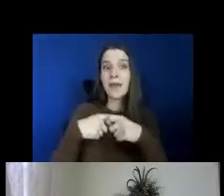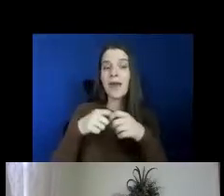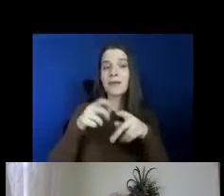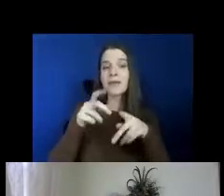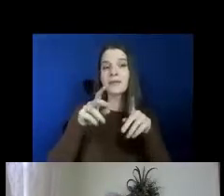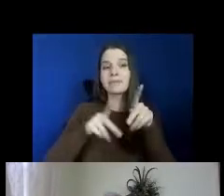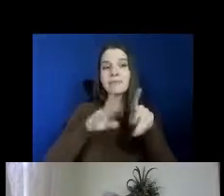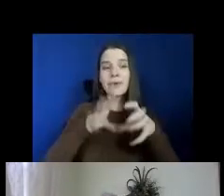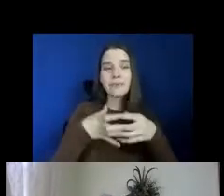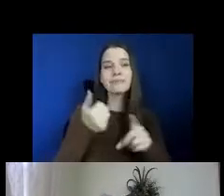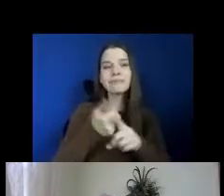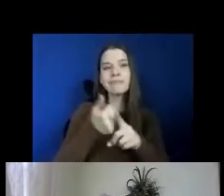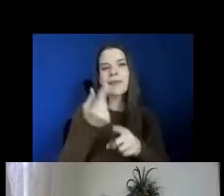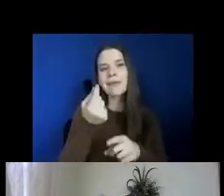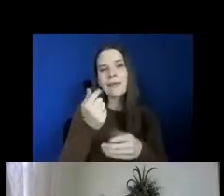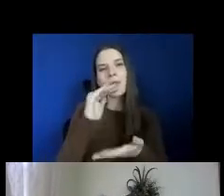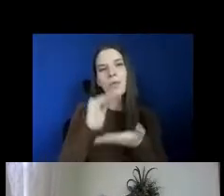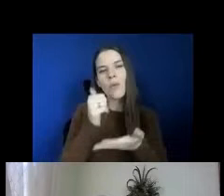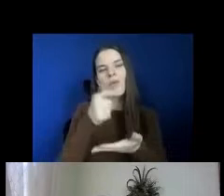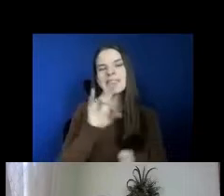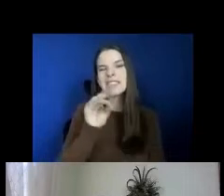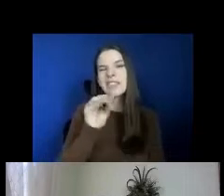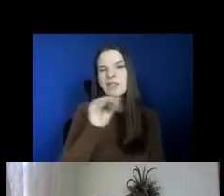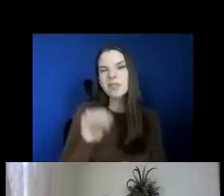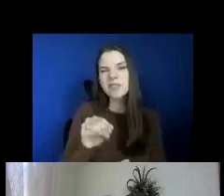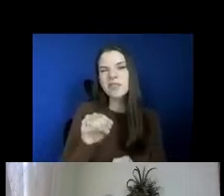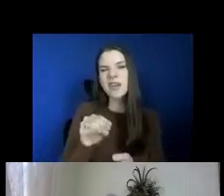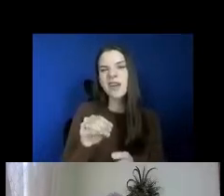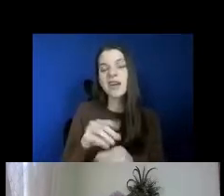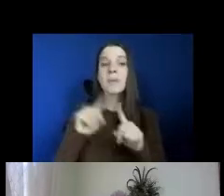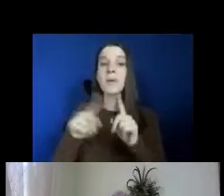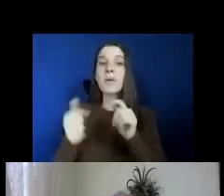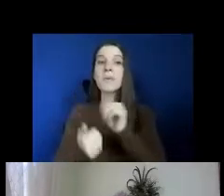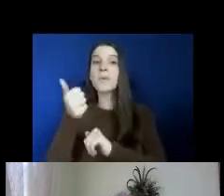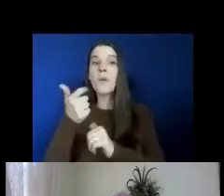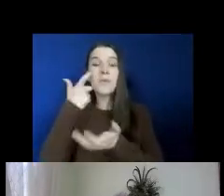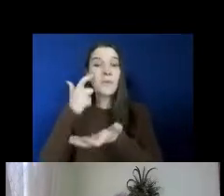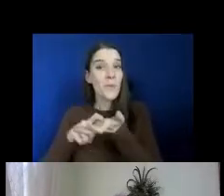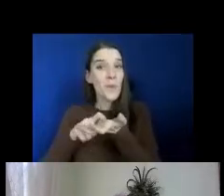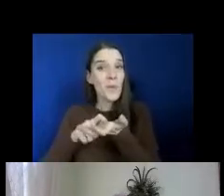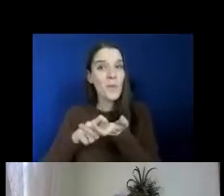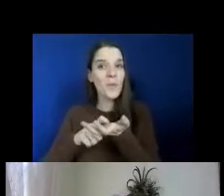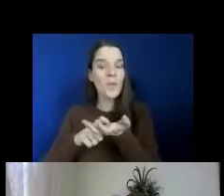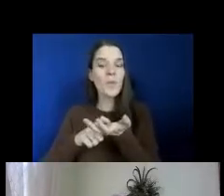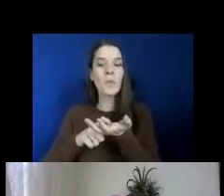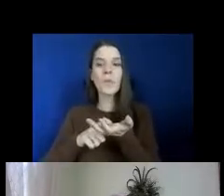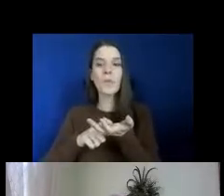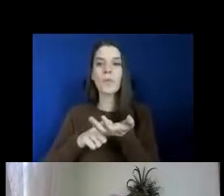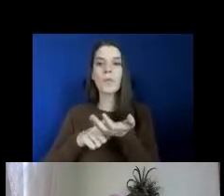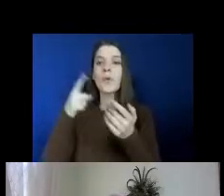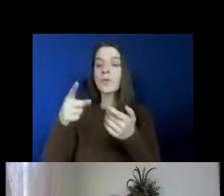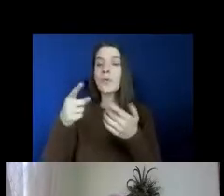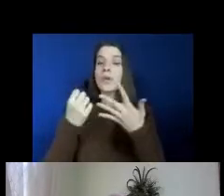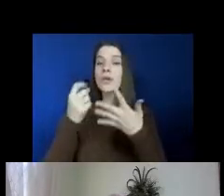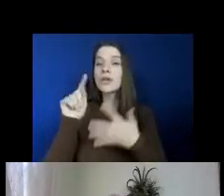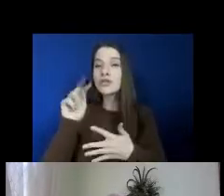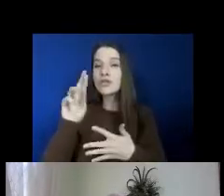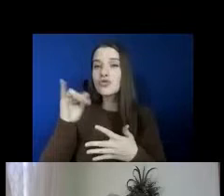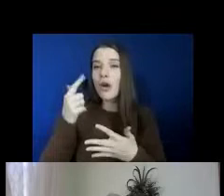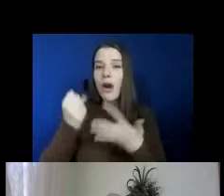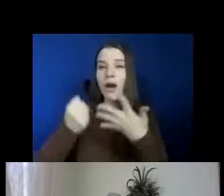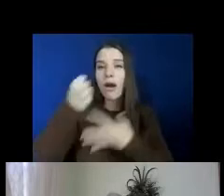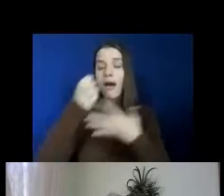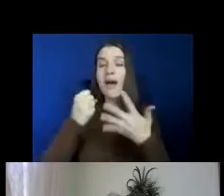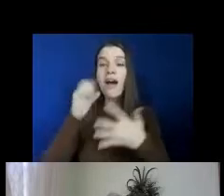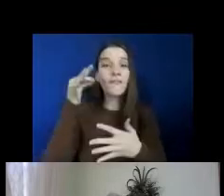bit lower in the 70% range. But what's most notable is when you triage by federal poverty